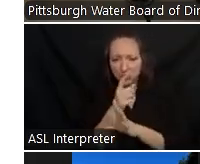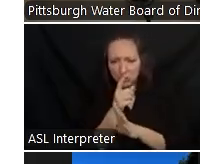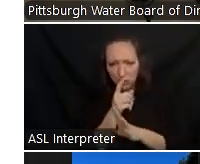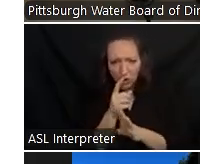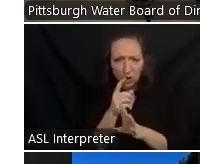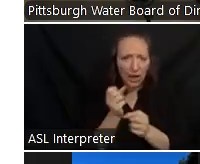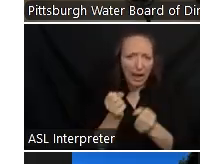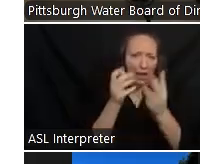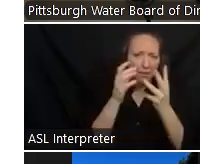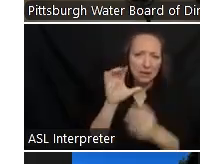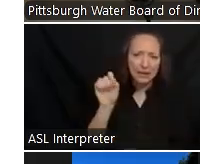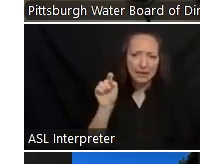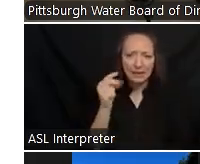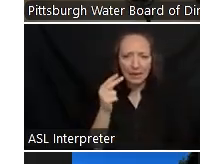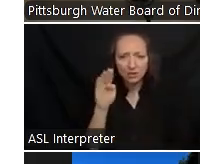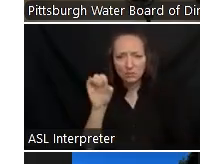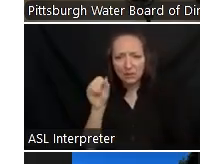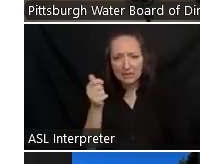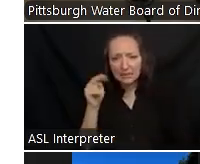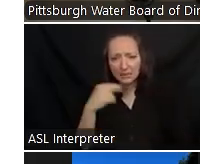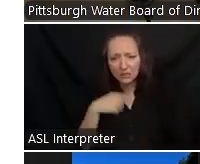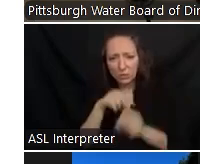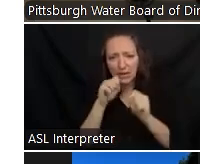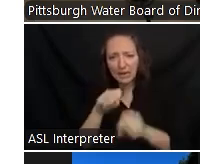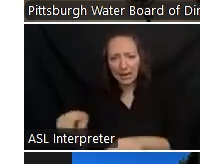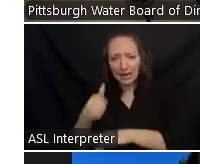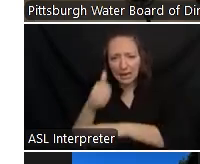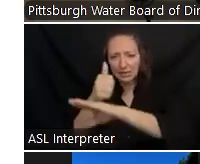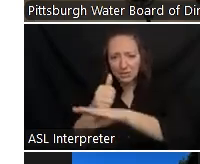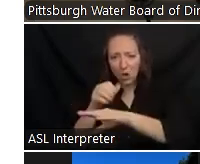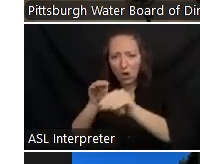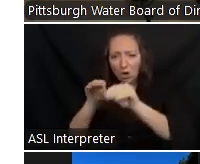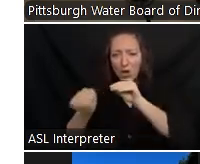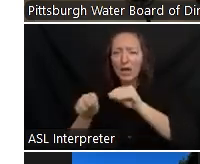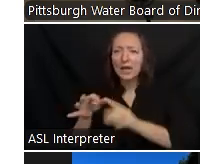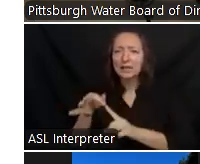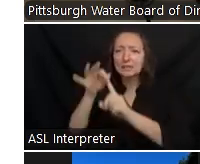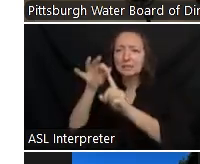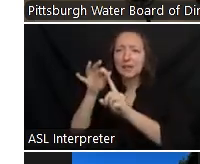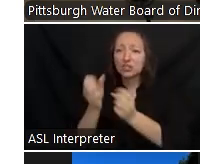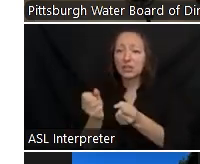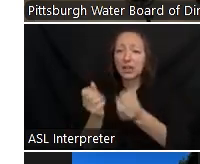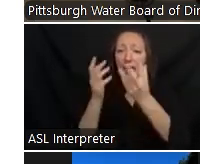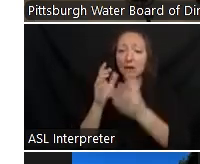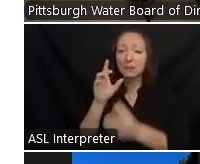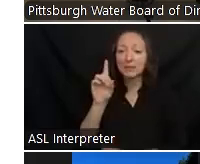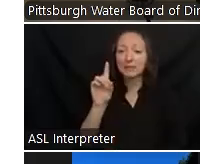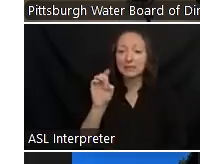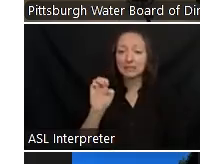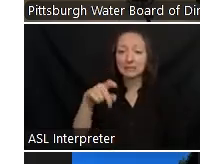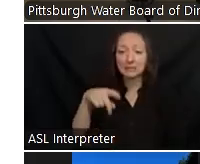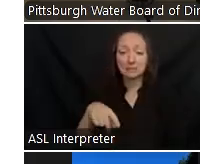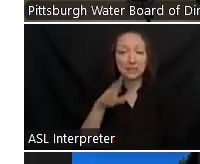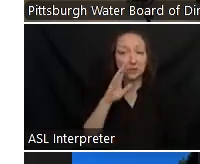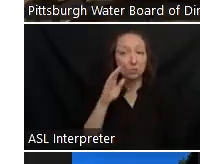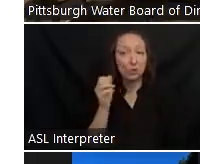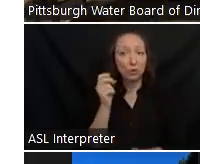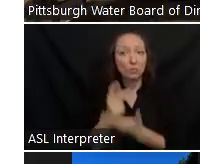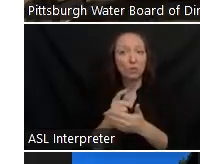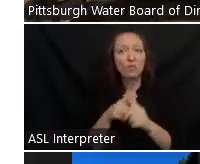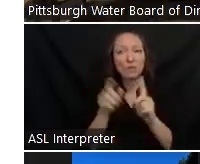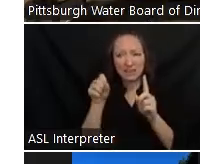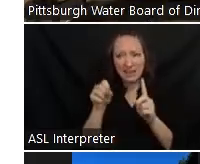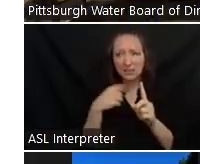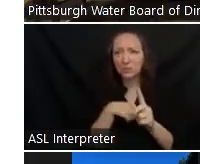There's not a huge number of options, especially given what DEP will approve, but that is a factor, definitely. Yeah, there's